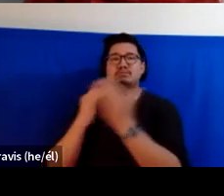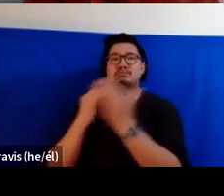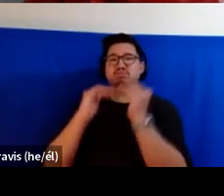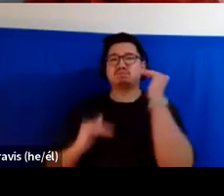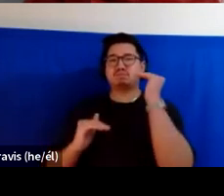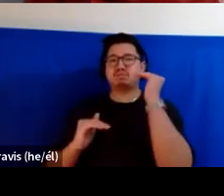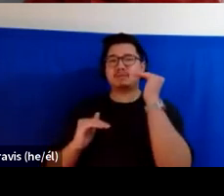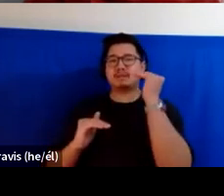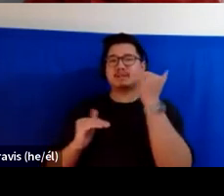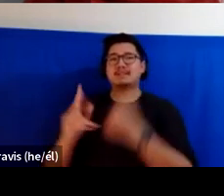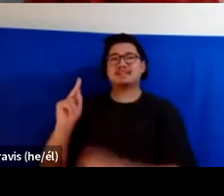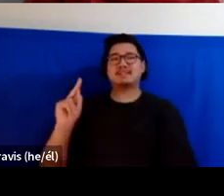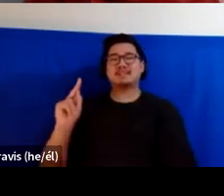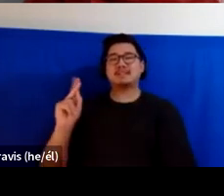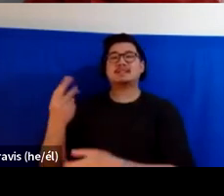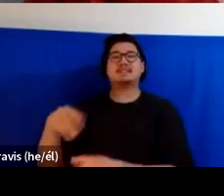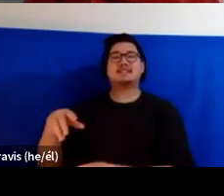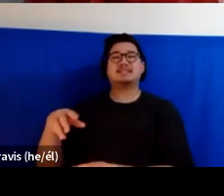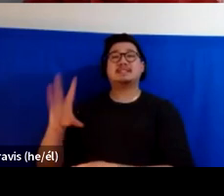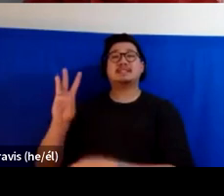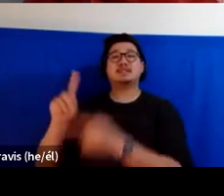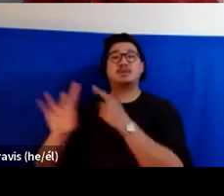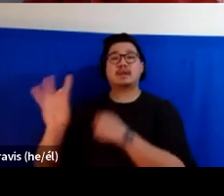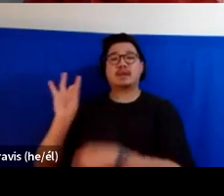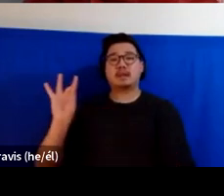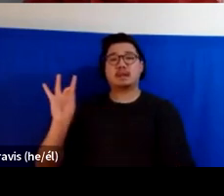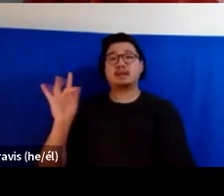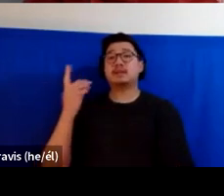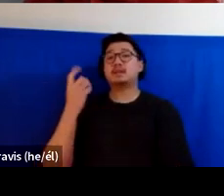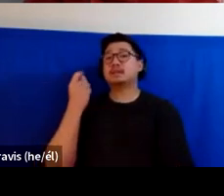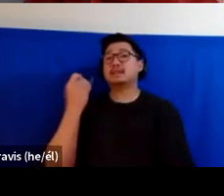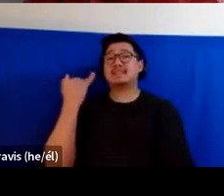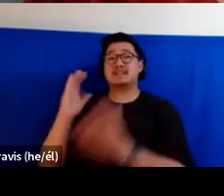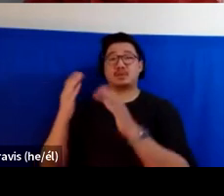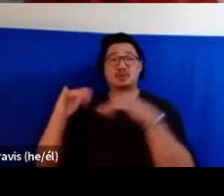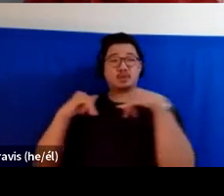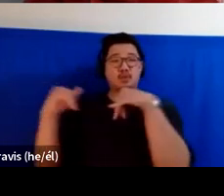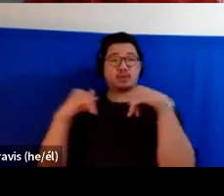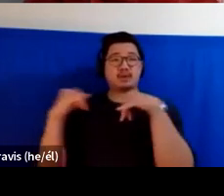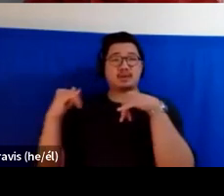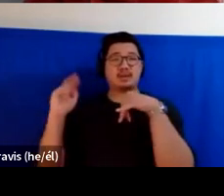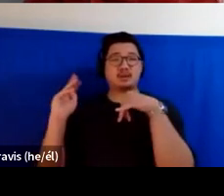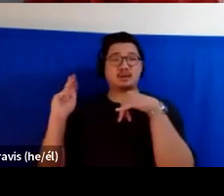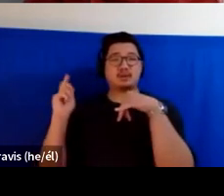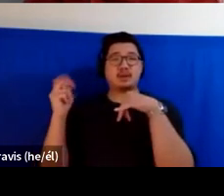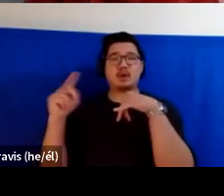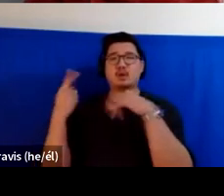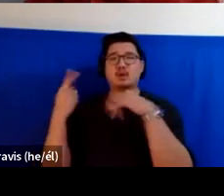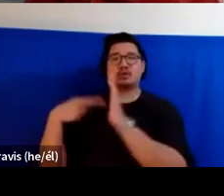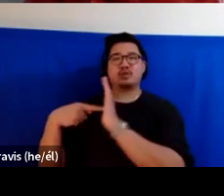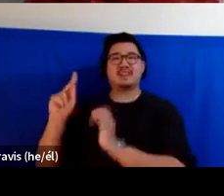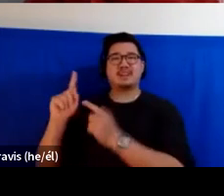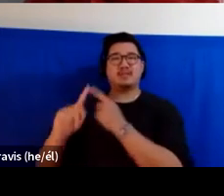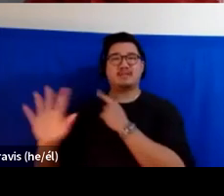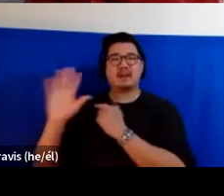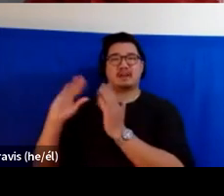grades six through eight the comparison if the comparison was normalized and this percentage only reflected k through five students